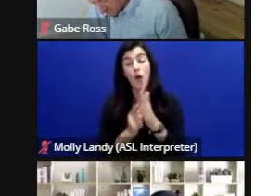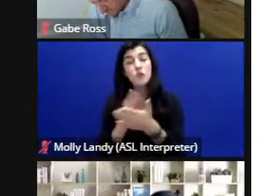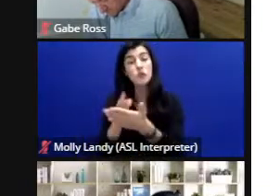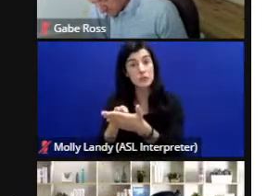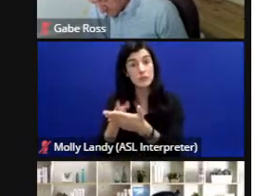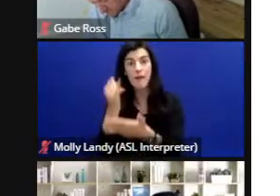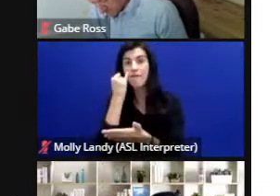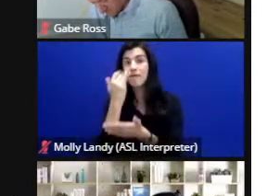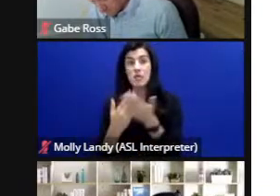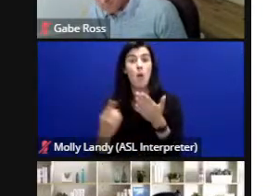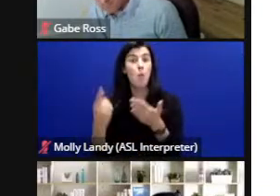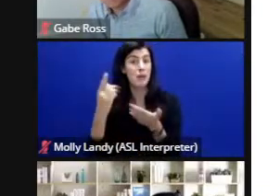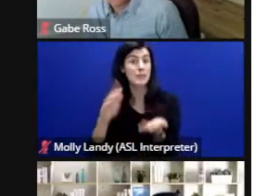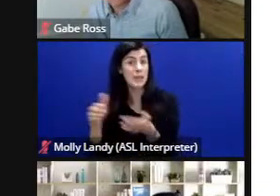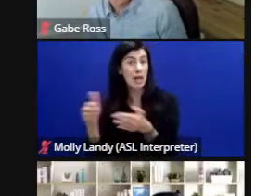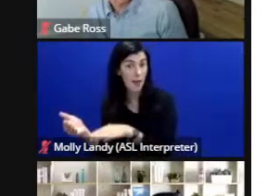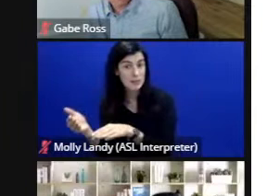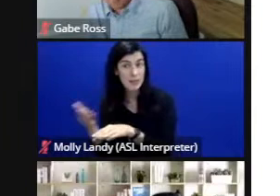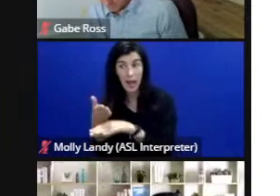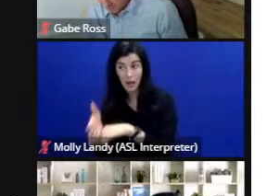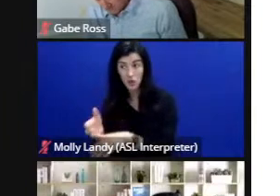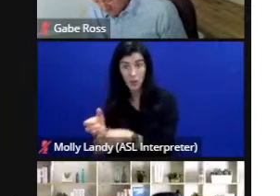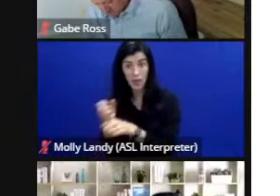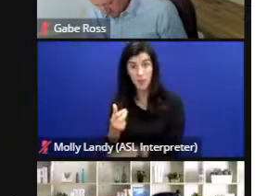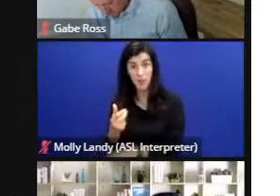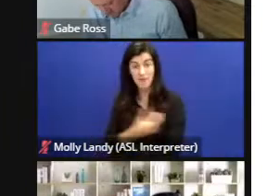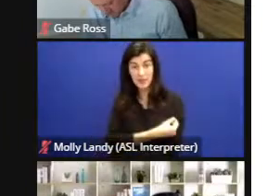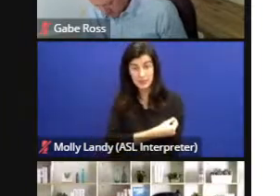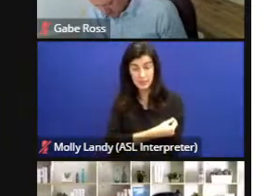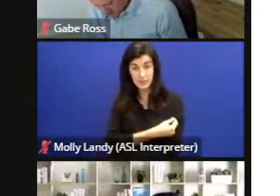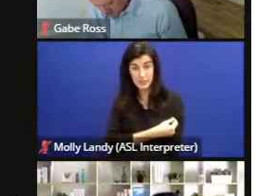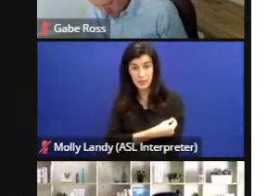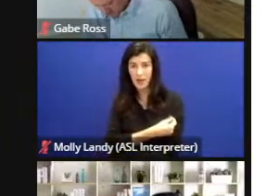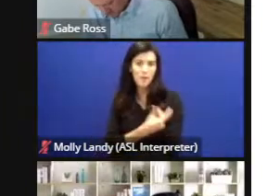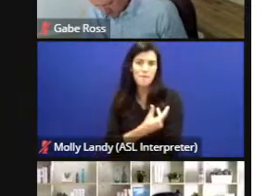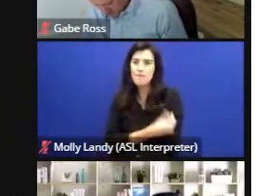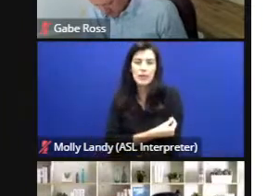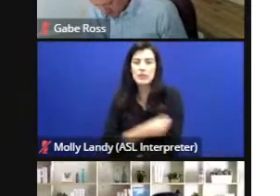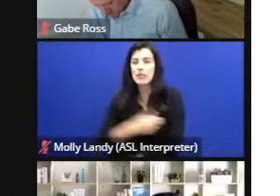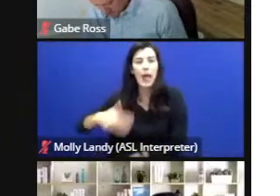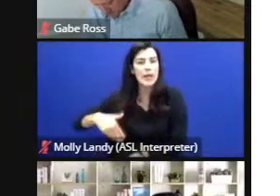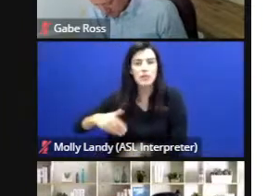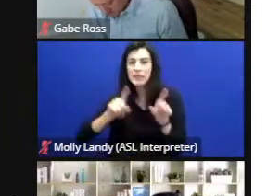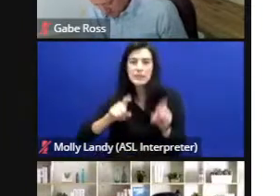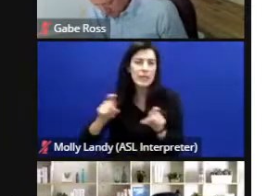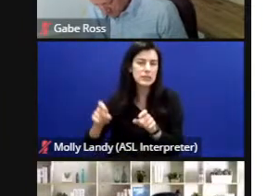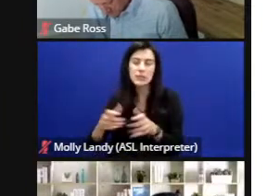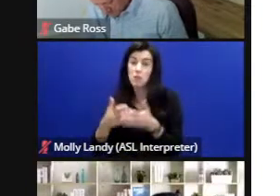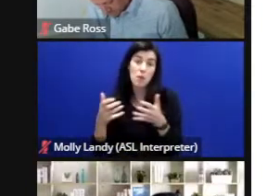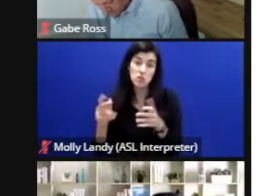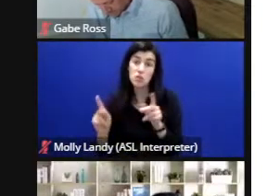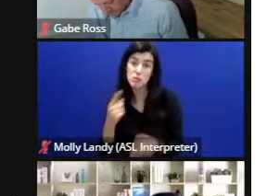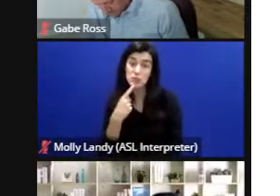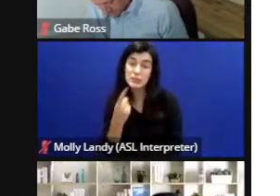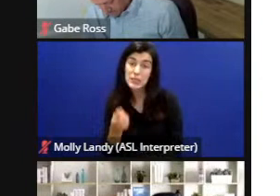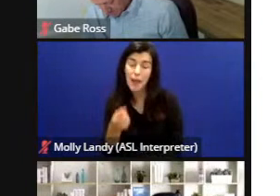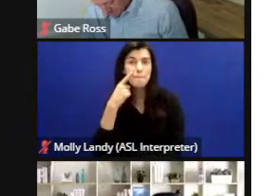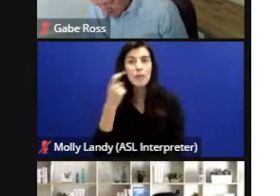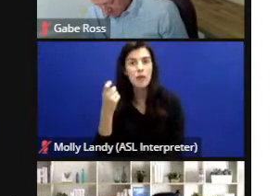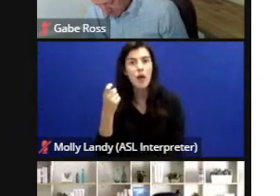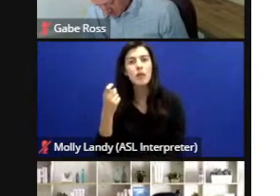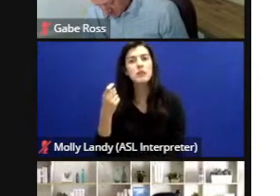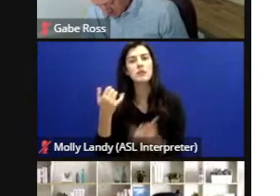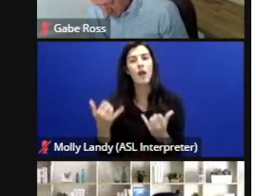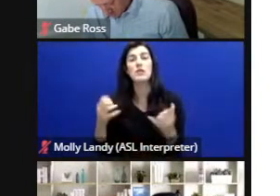someone dies after this COVID vaccine that's not as tested as people have said, because it's an emergency,